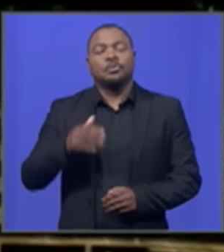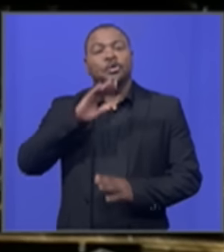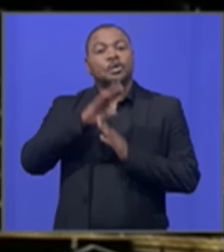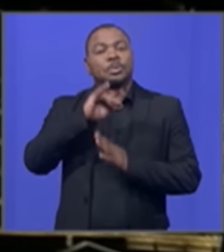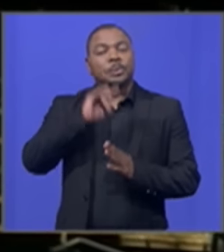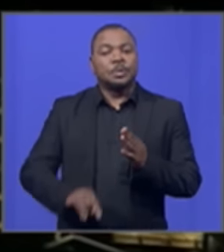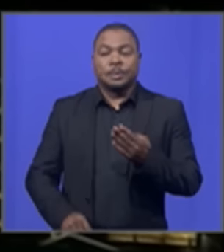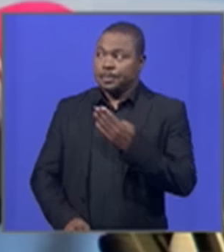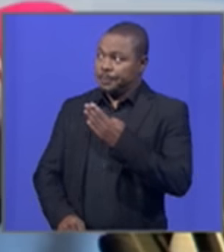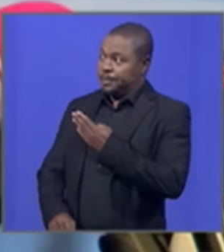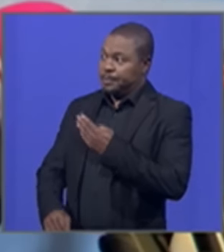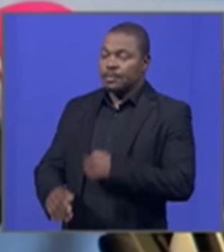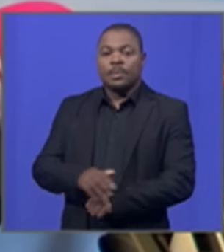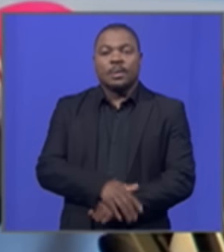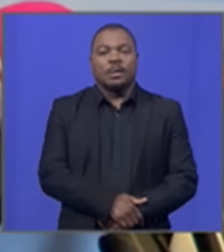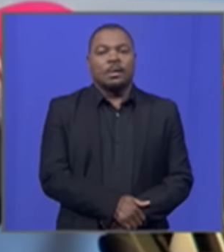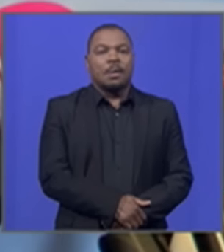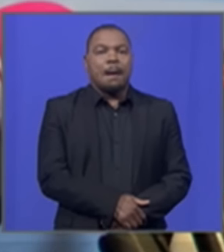tše.